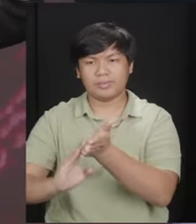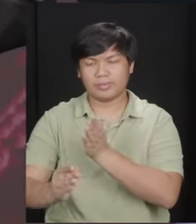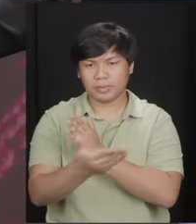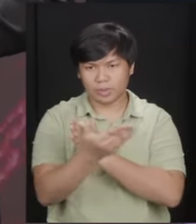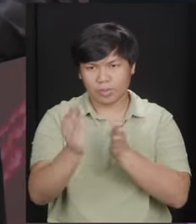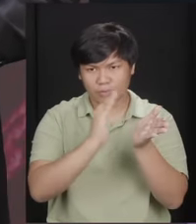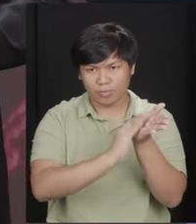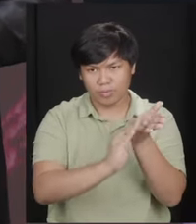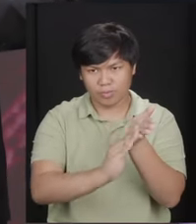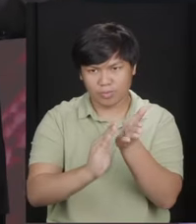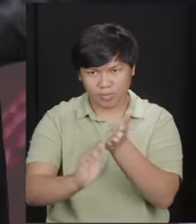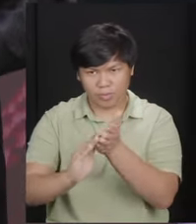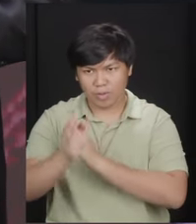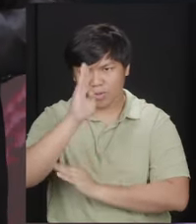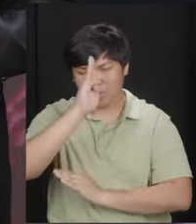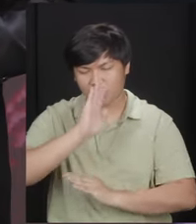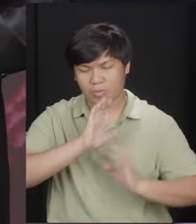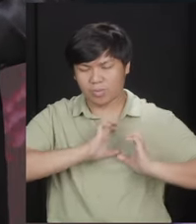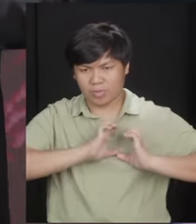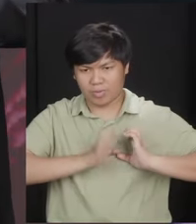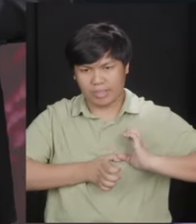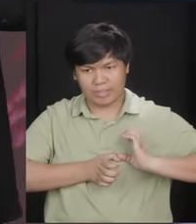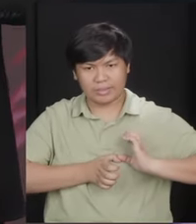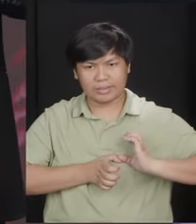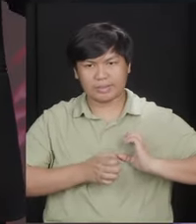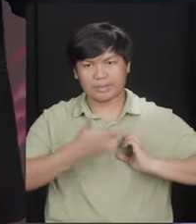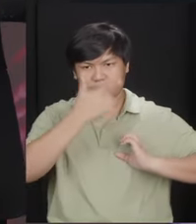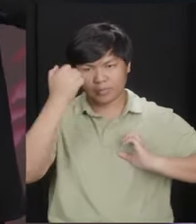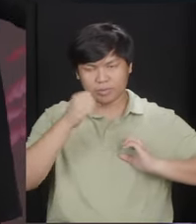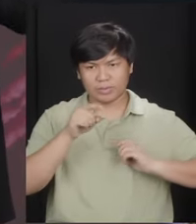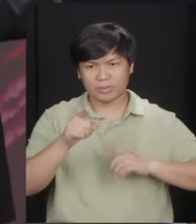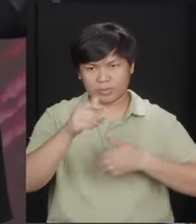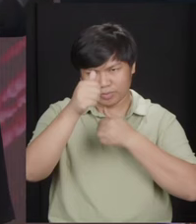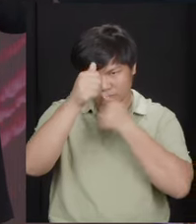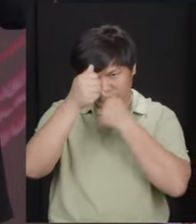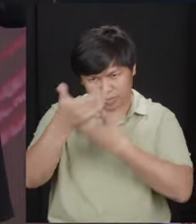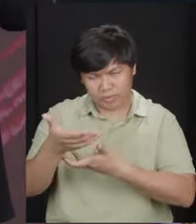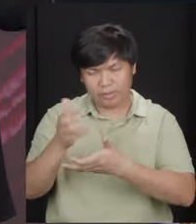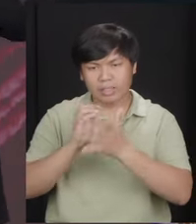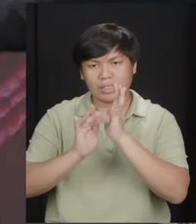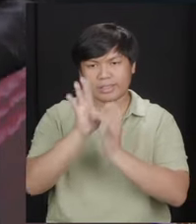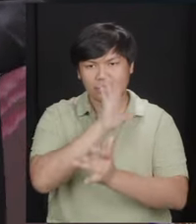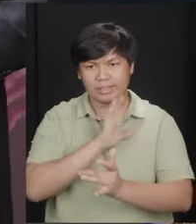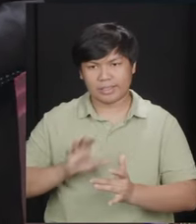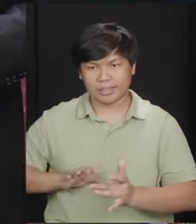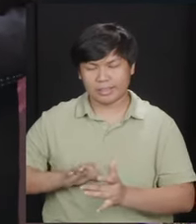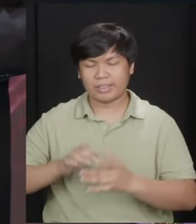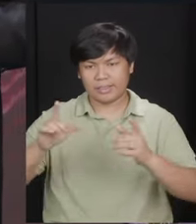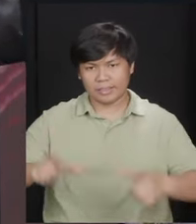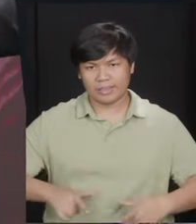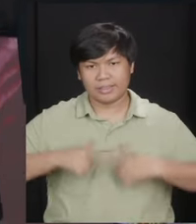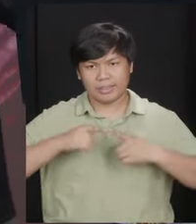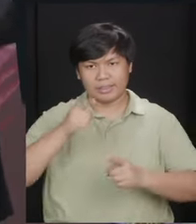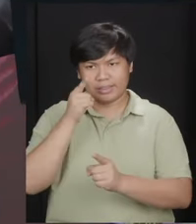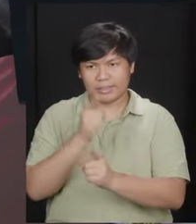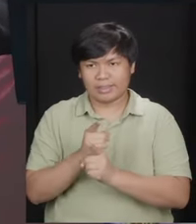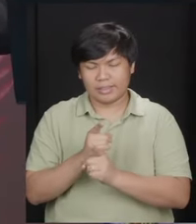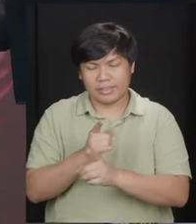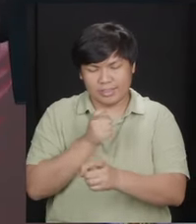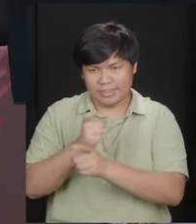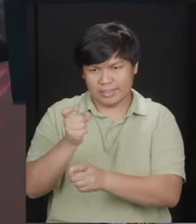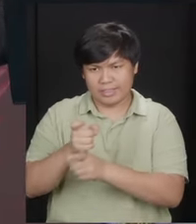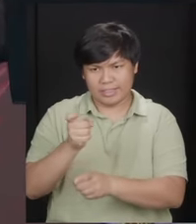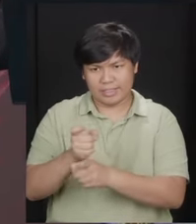forgive those who have broken your heart simply because you're following Christ. You're living a life of righteousness. Now they mock you.